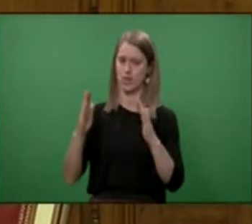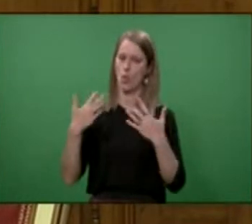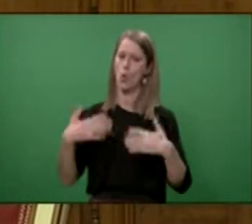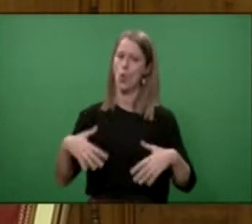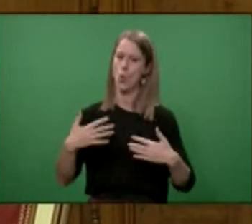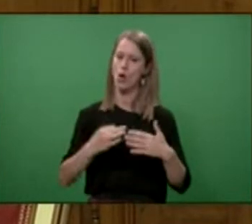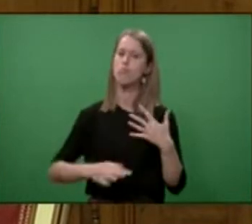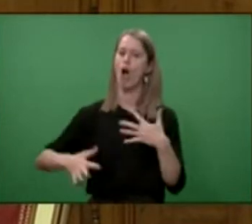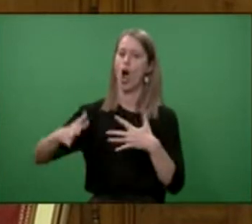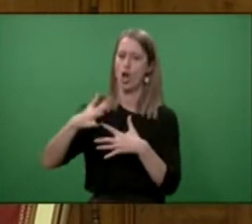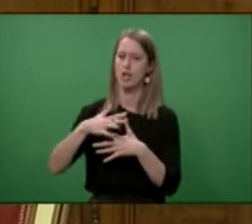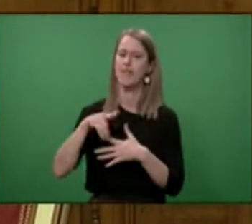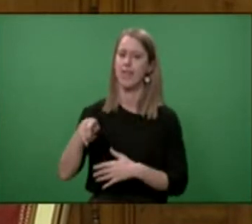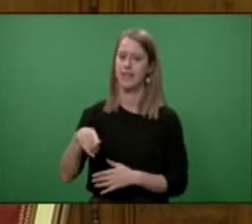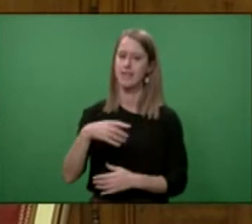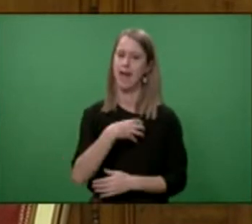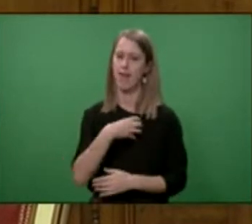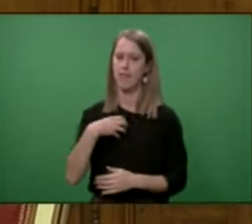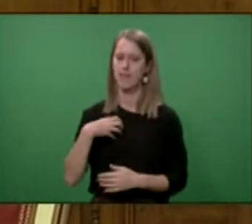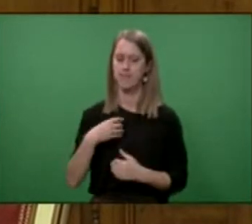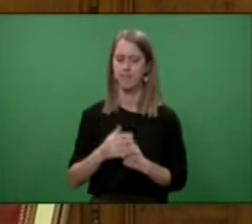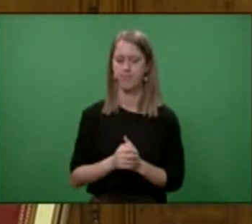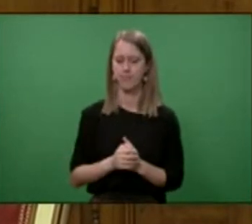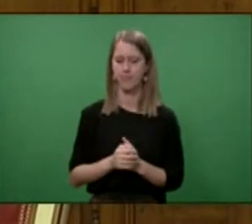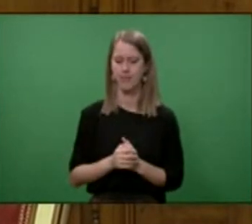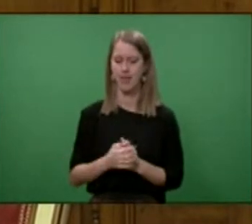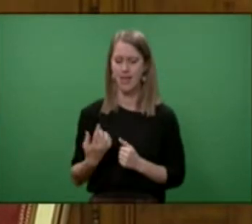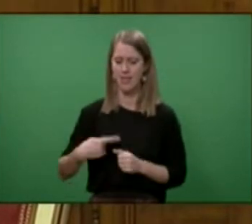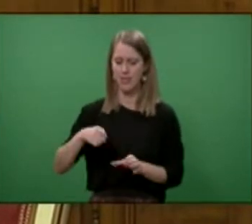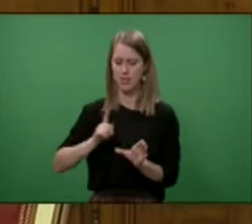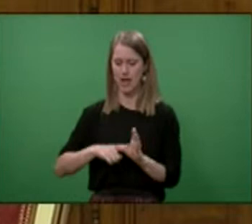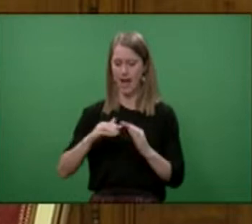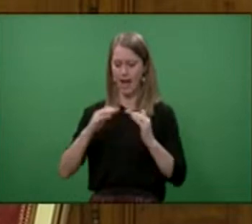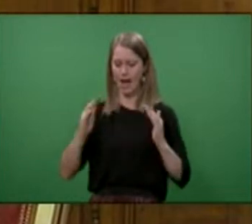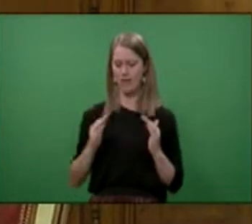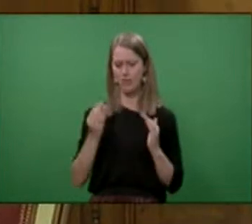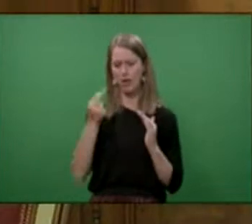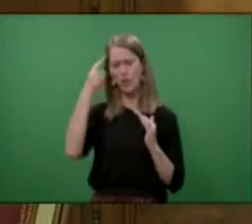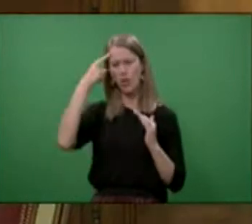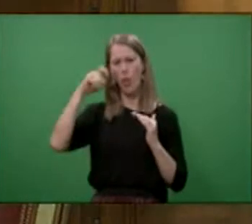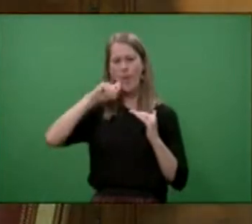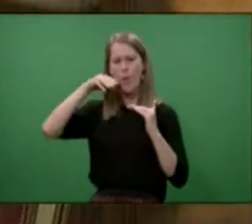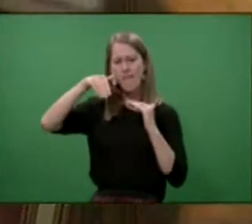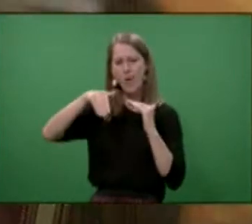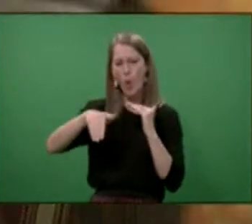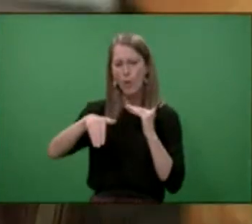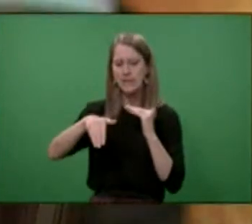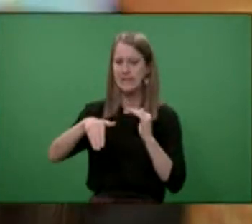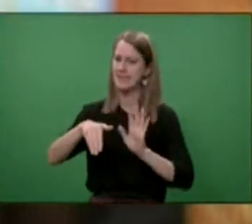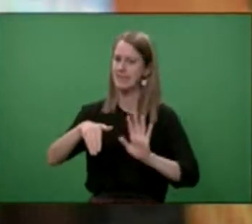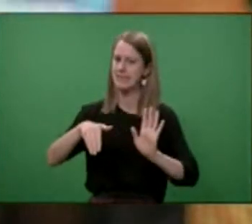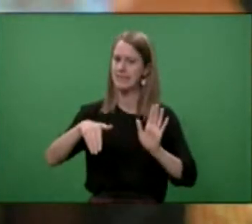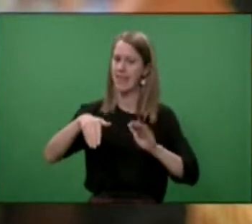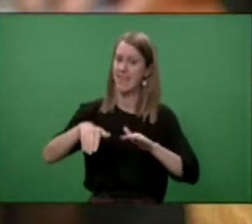for this government. Earlier in the year, house prices were predicted to fall. Instead, they have